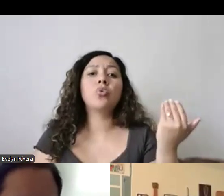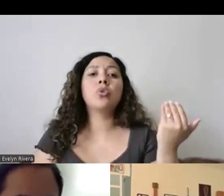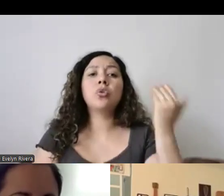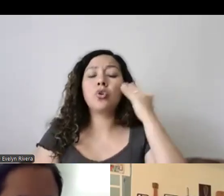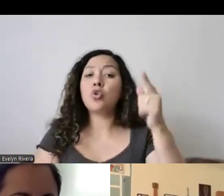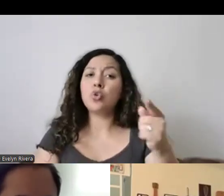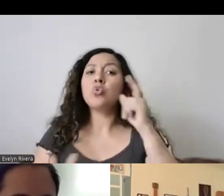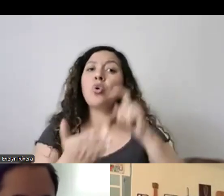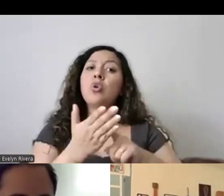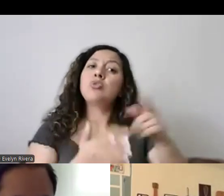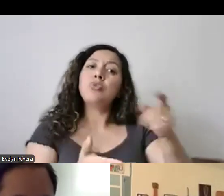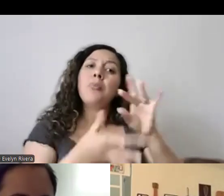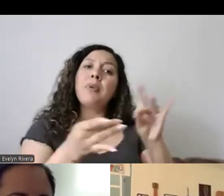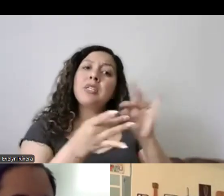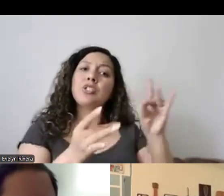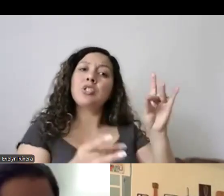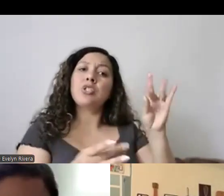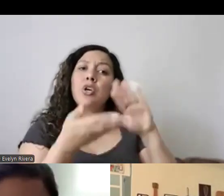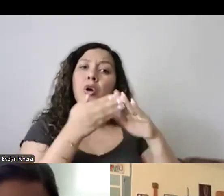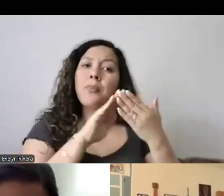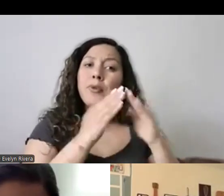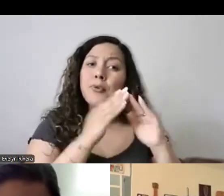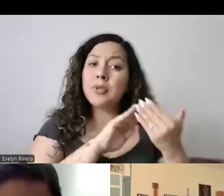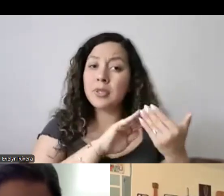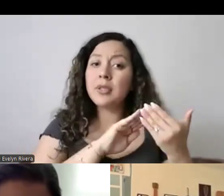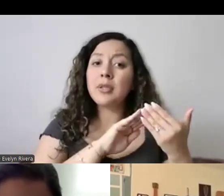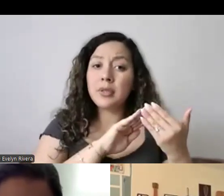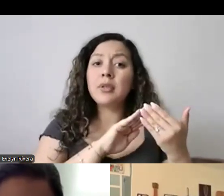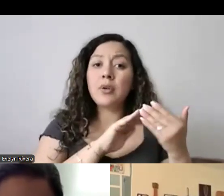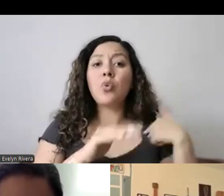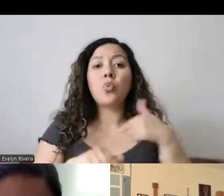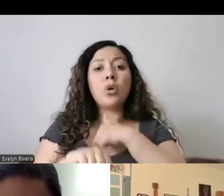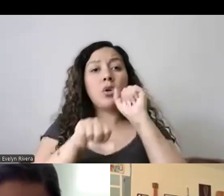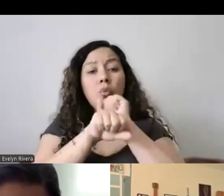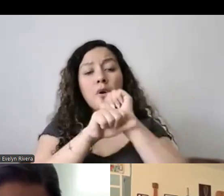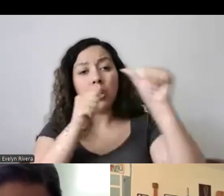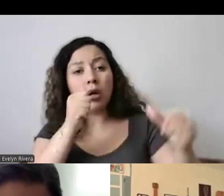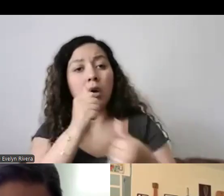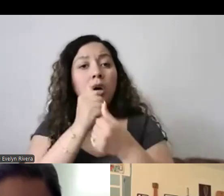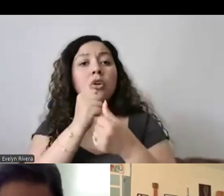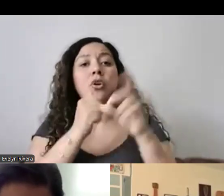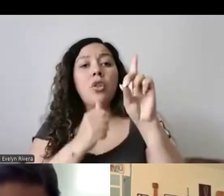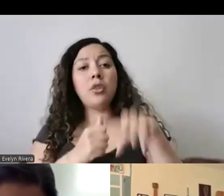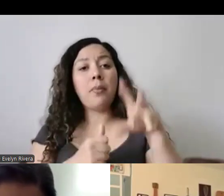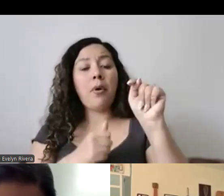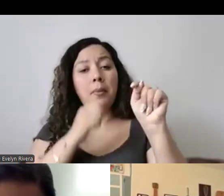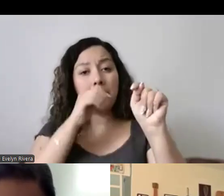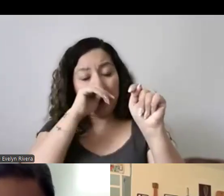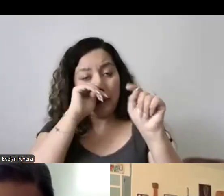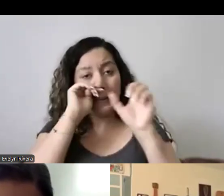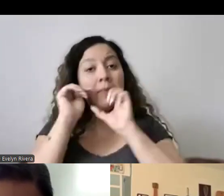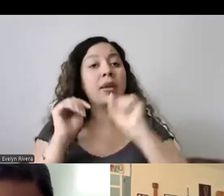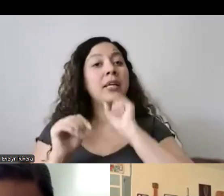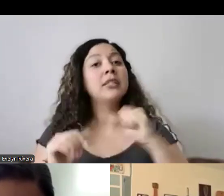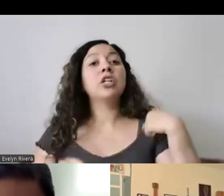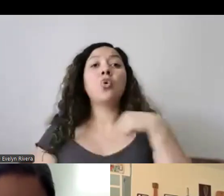community. I think that's something we should look at. You know, we work under the California Department of Aging, so we often think about older adults, and yet we